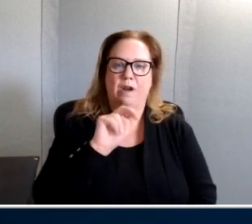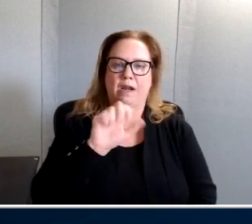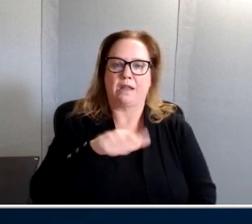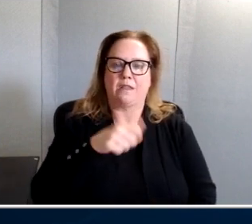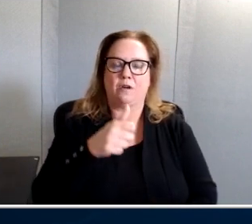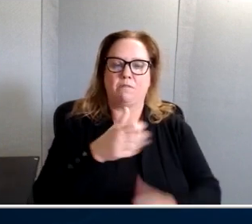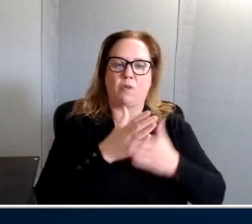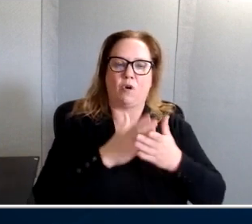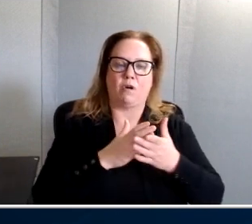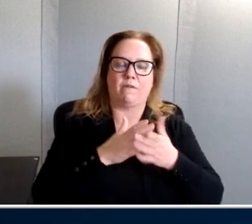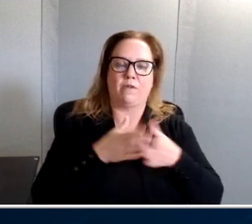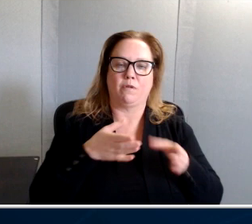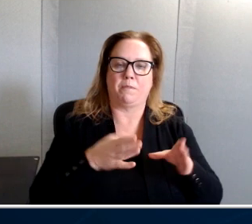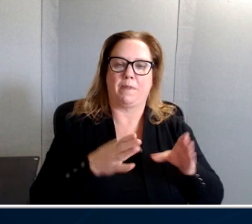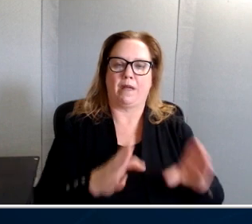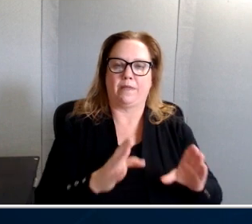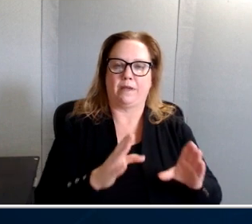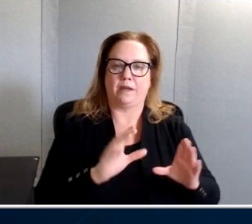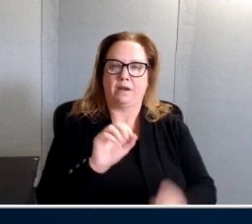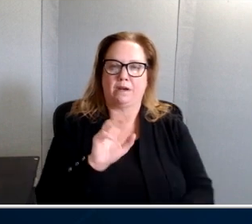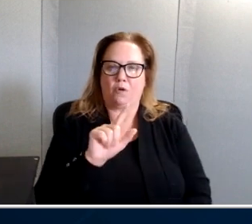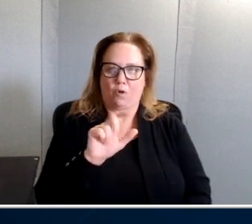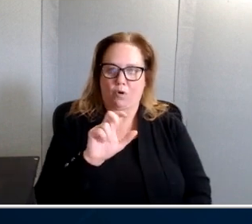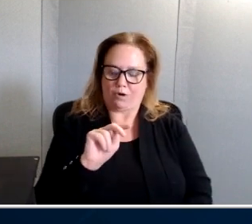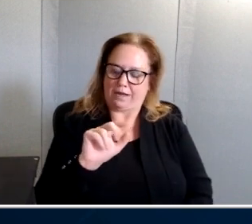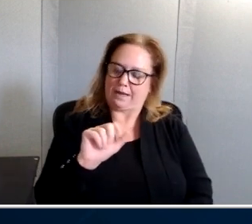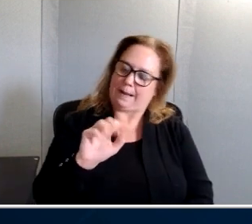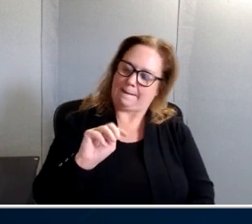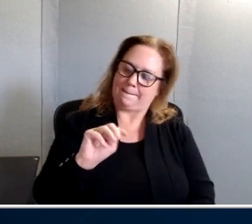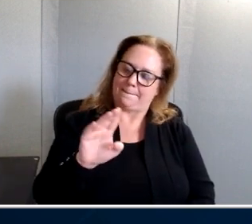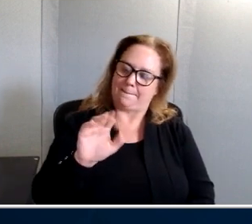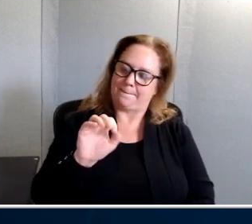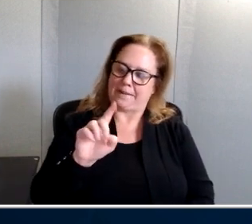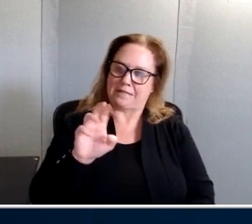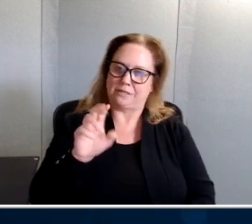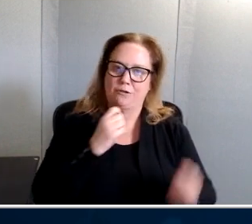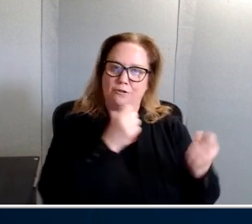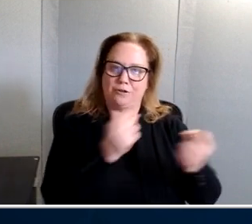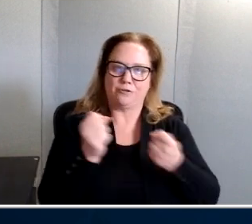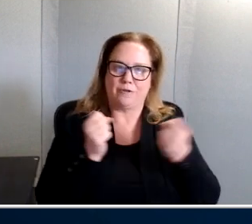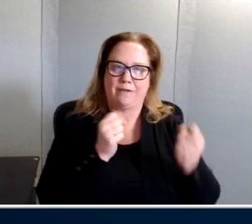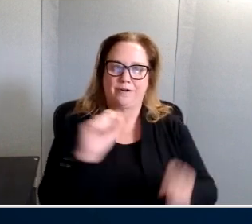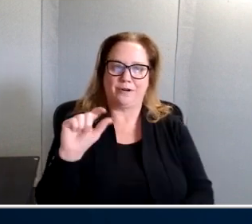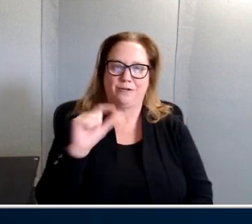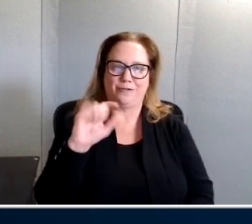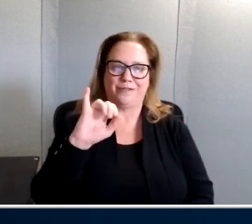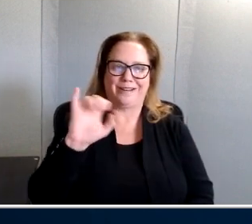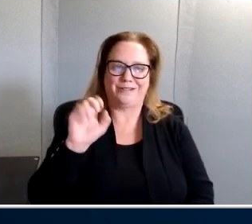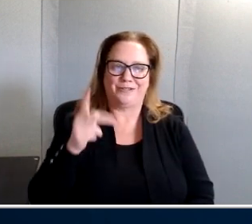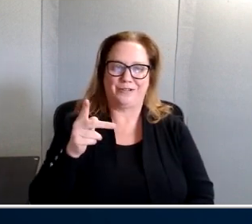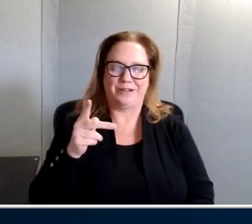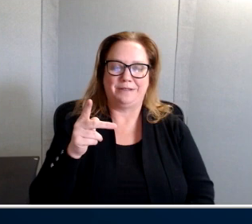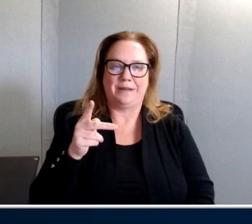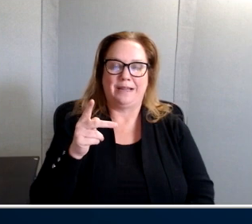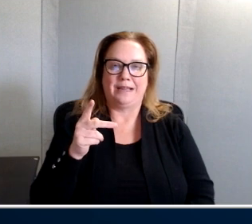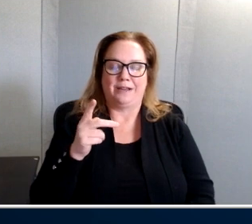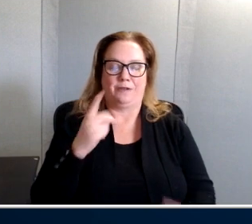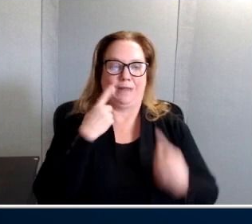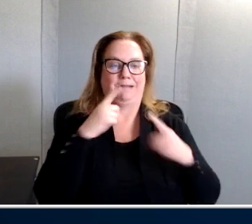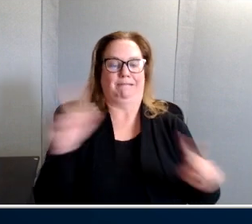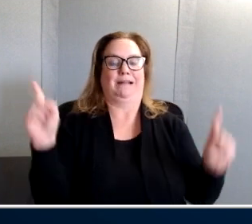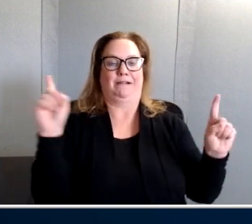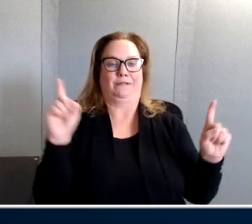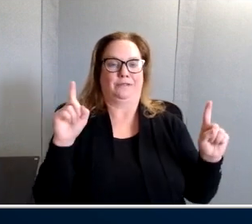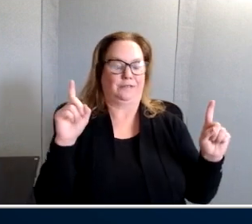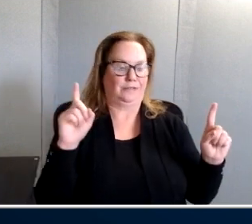also being an organ ambassador. You drive around in this green Jeep, and you make it known that you've gone